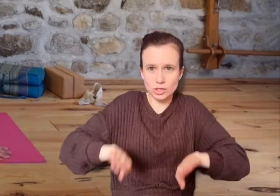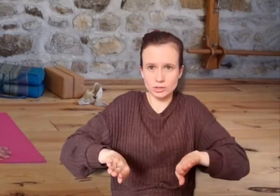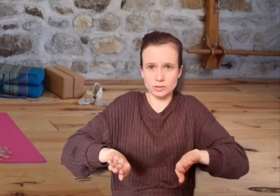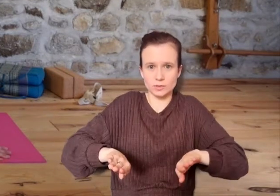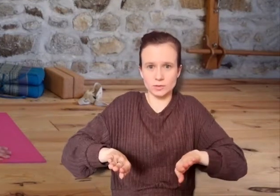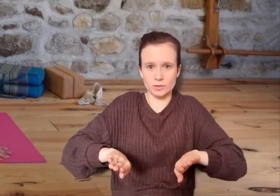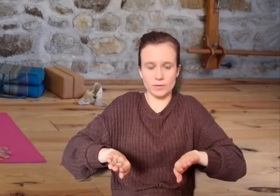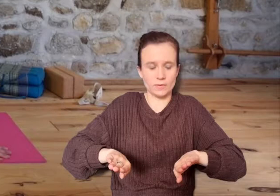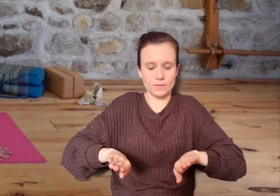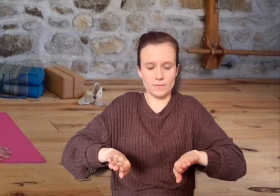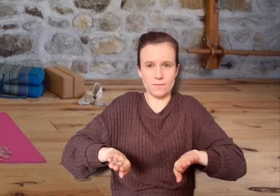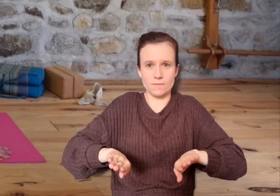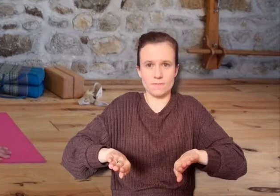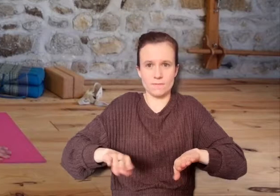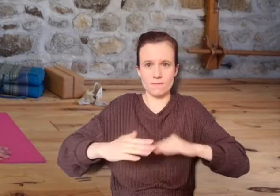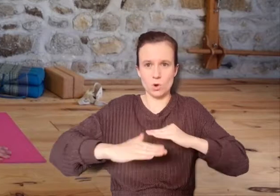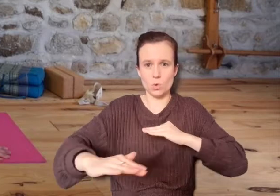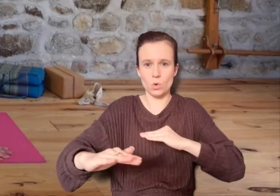Really opening up the back of the calf.